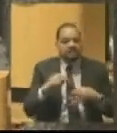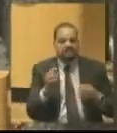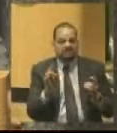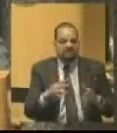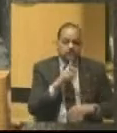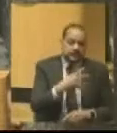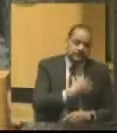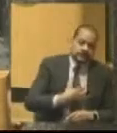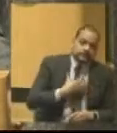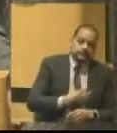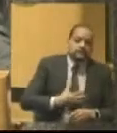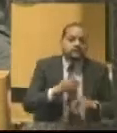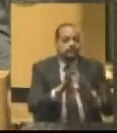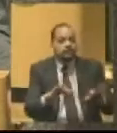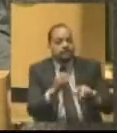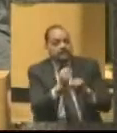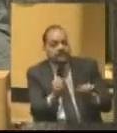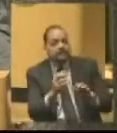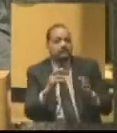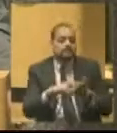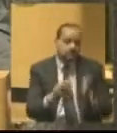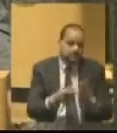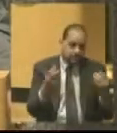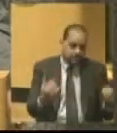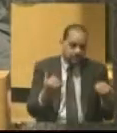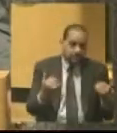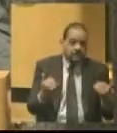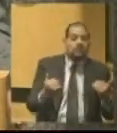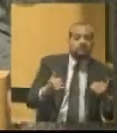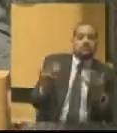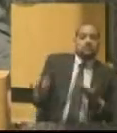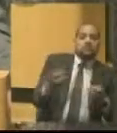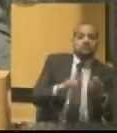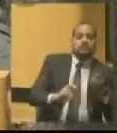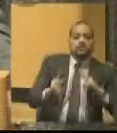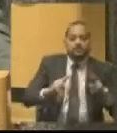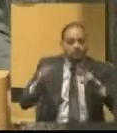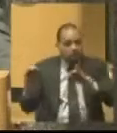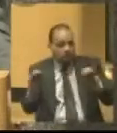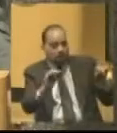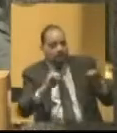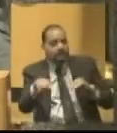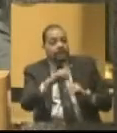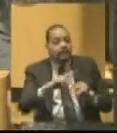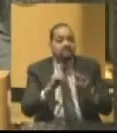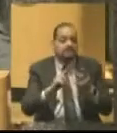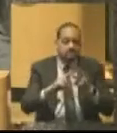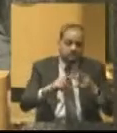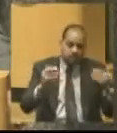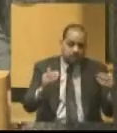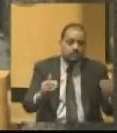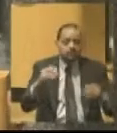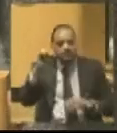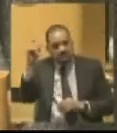to educate the people up to the justice of the cause before he could act. And so Lincoln waited with infinite patience